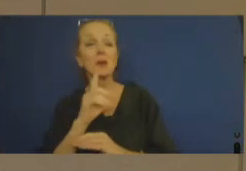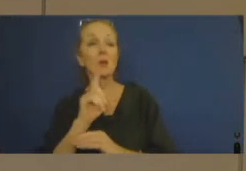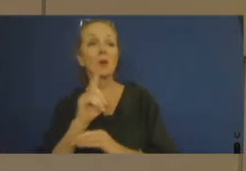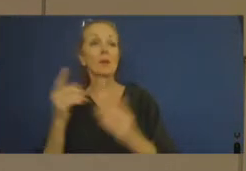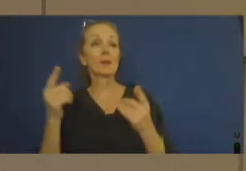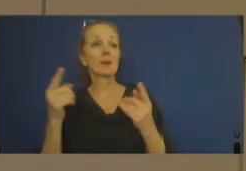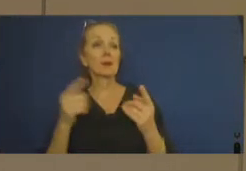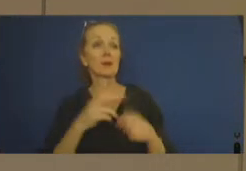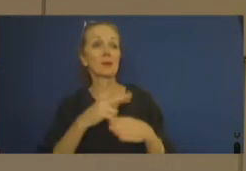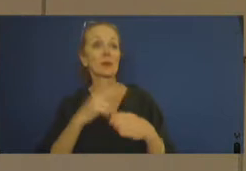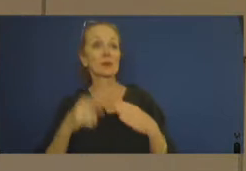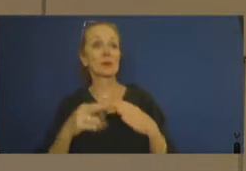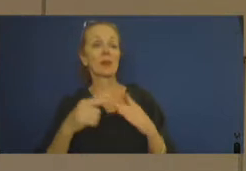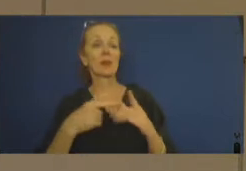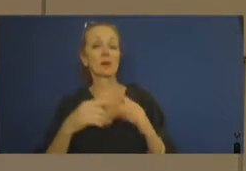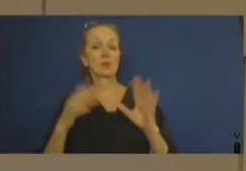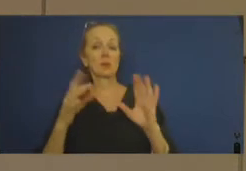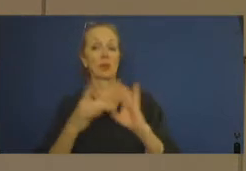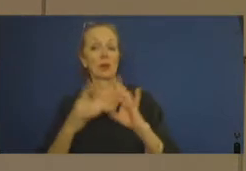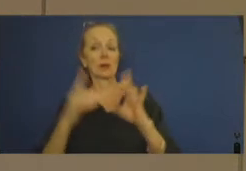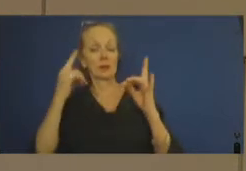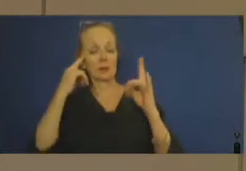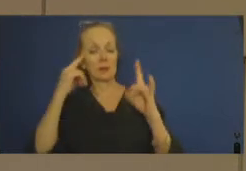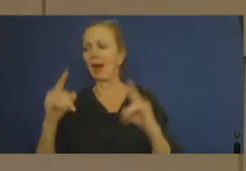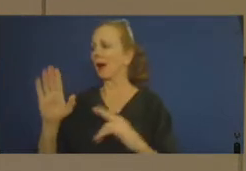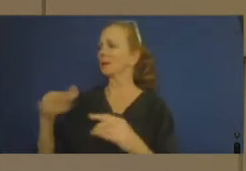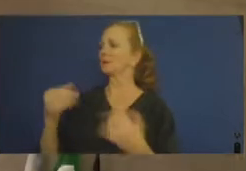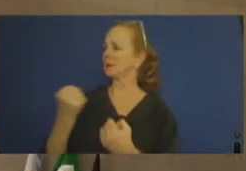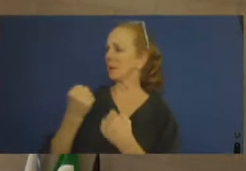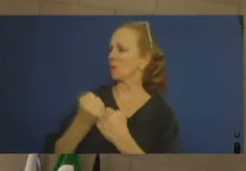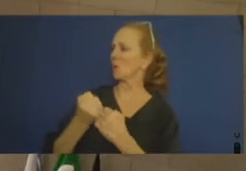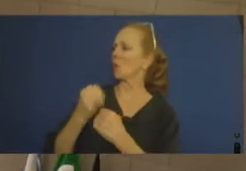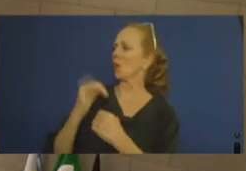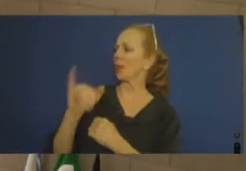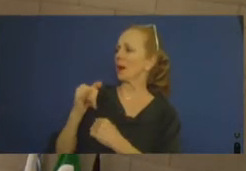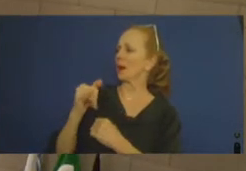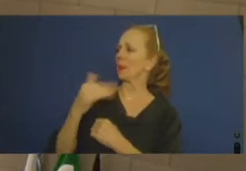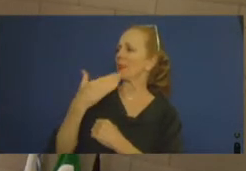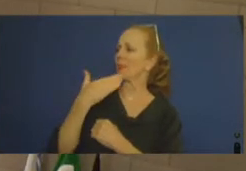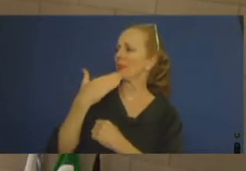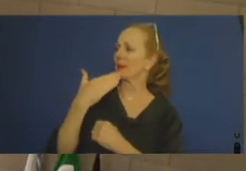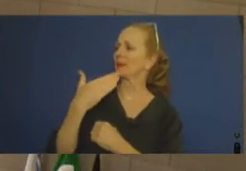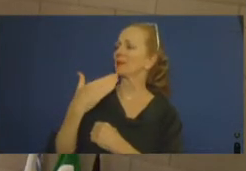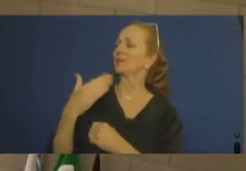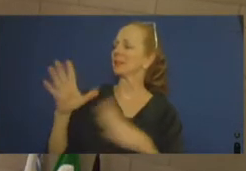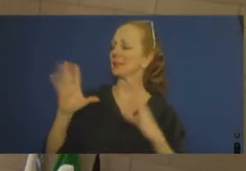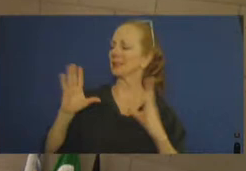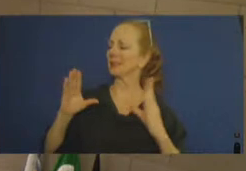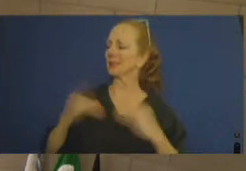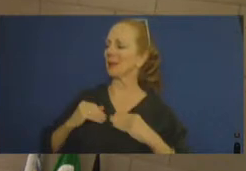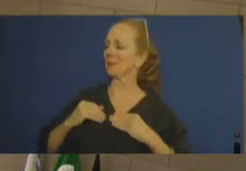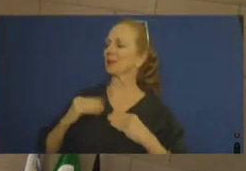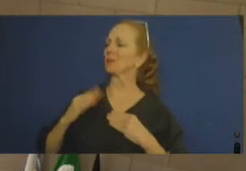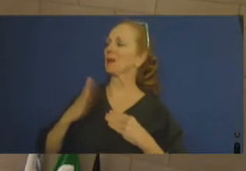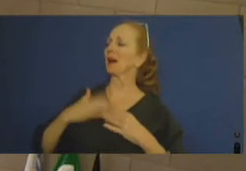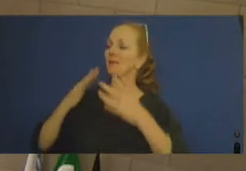relates to the compromise. I second that motion. Thank you for accepting my friendly amendment. I think that's a good